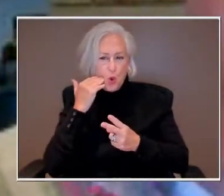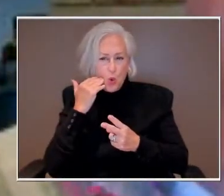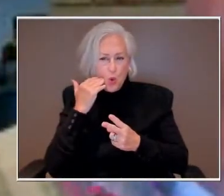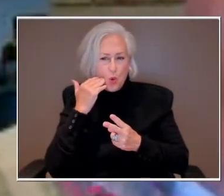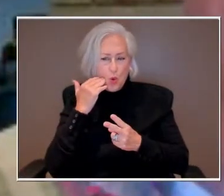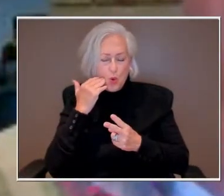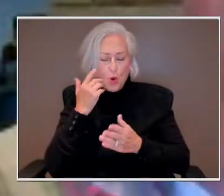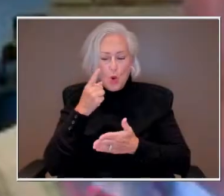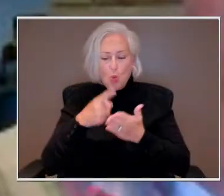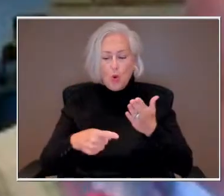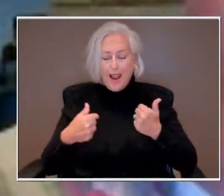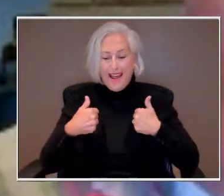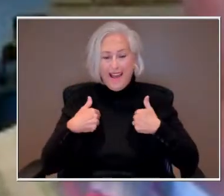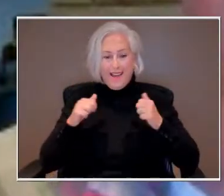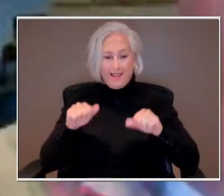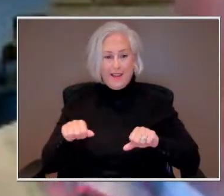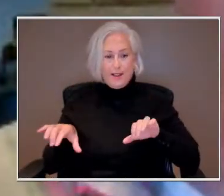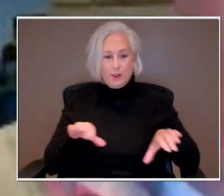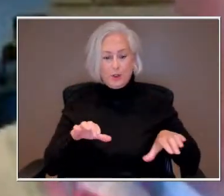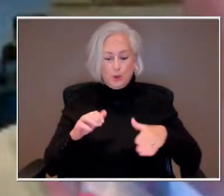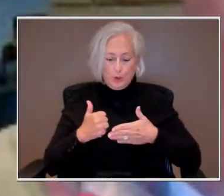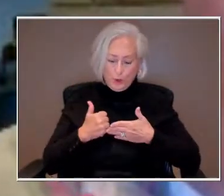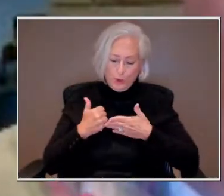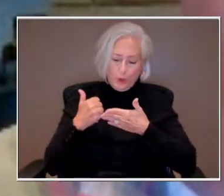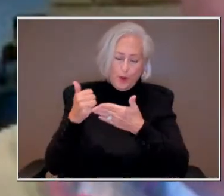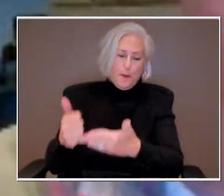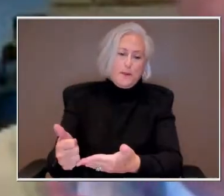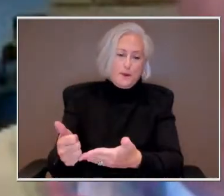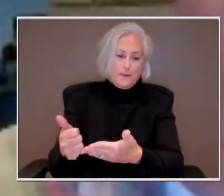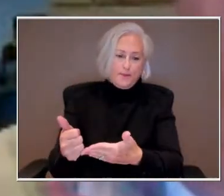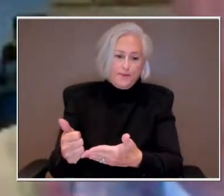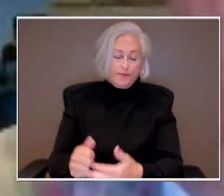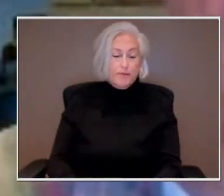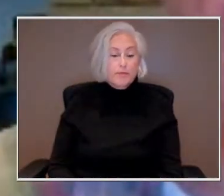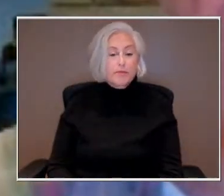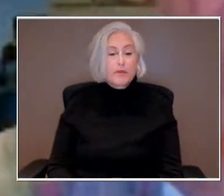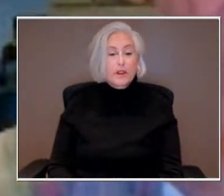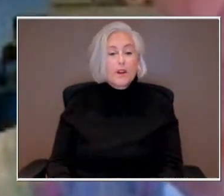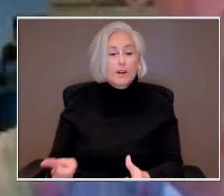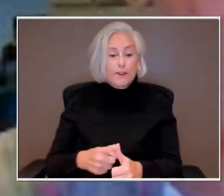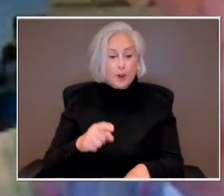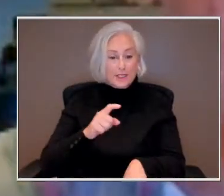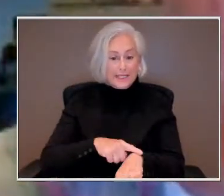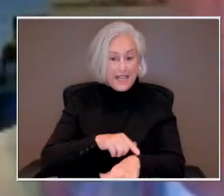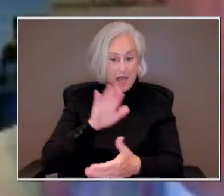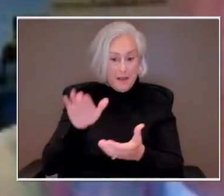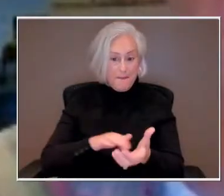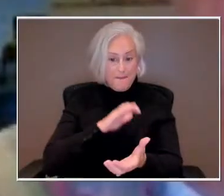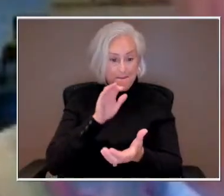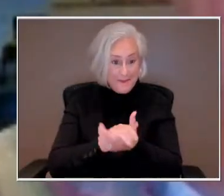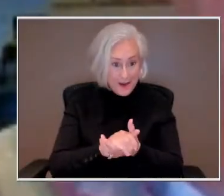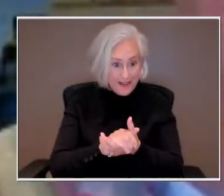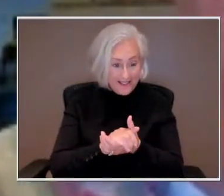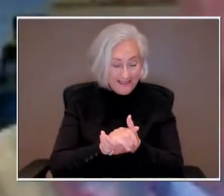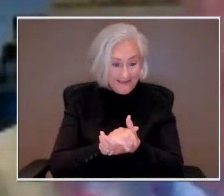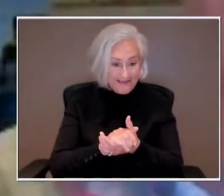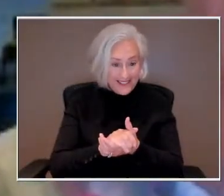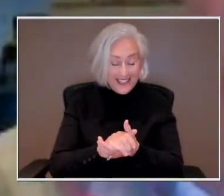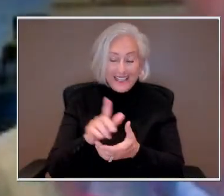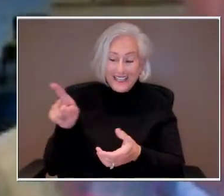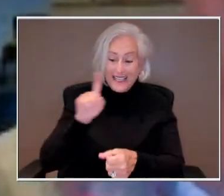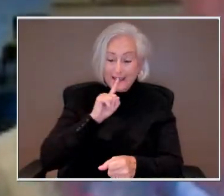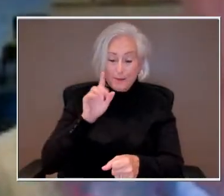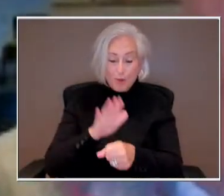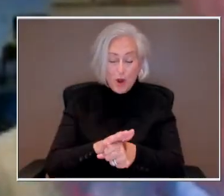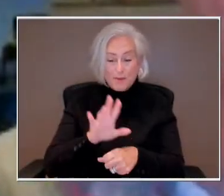do to help that along. When we were first married, he promised me 75 years. And to do that, I've got to